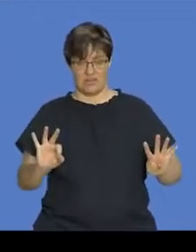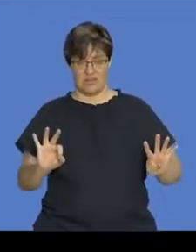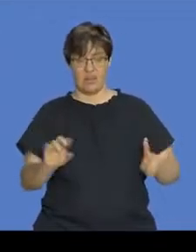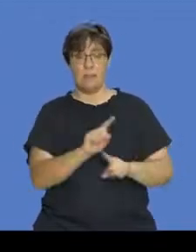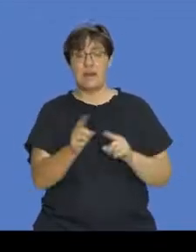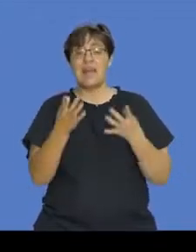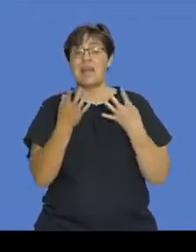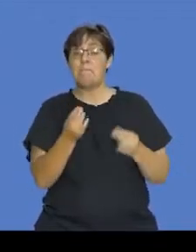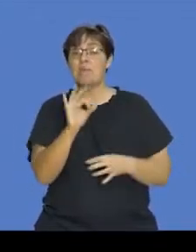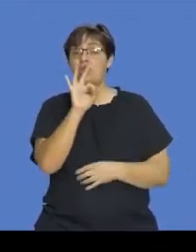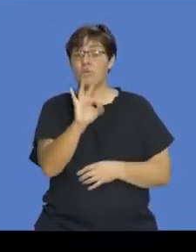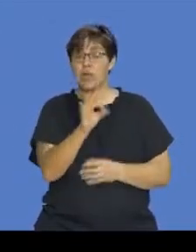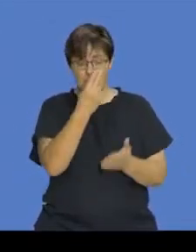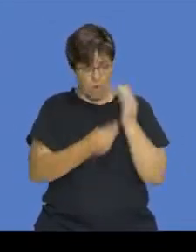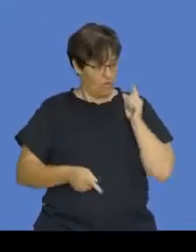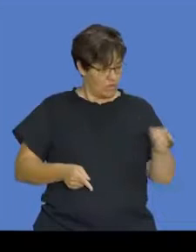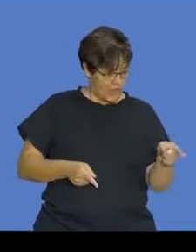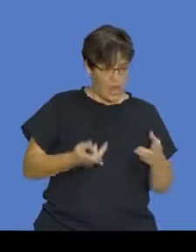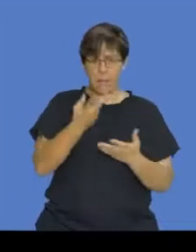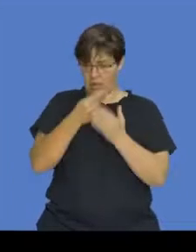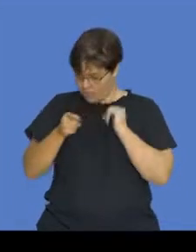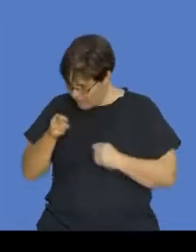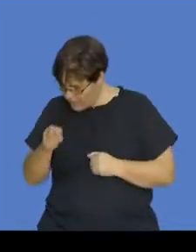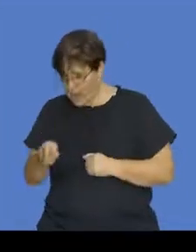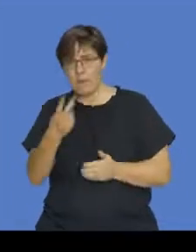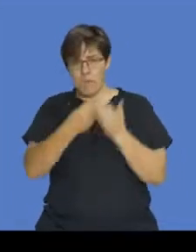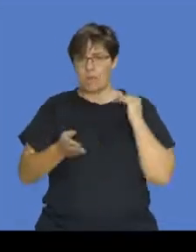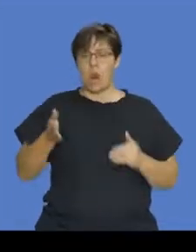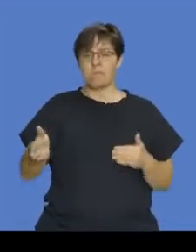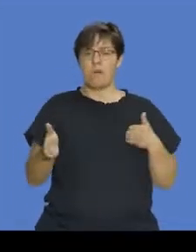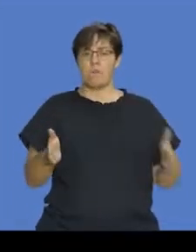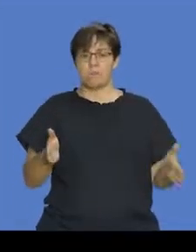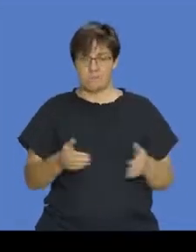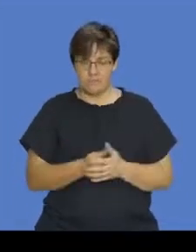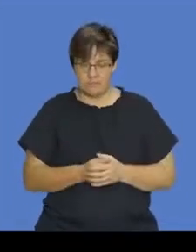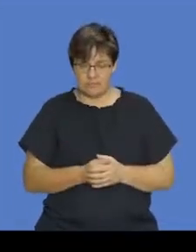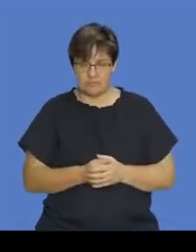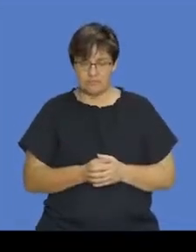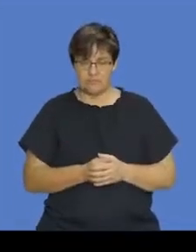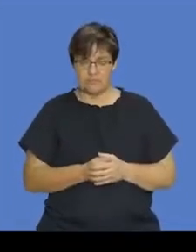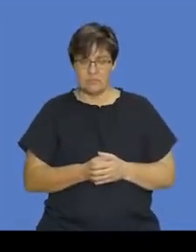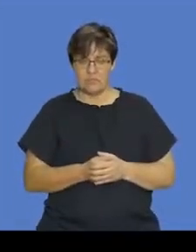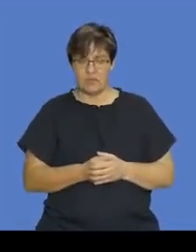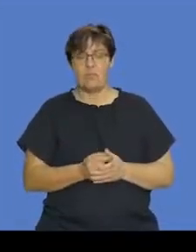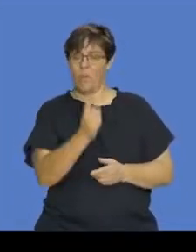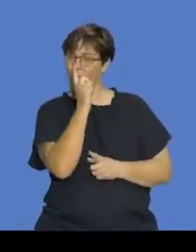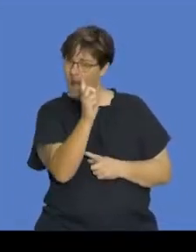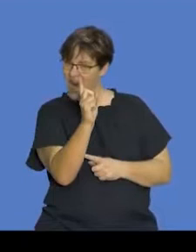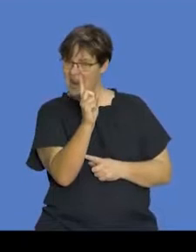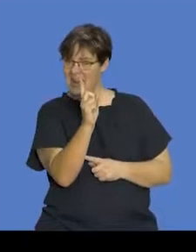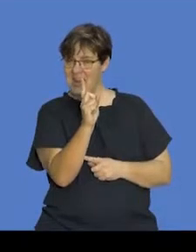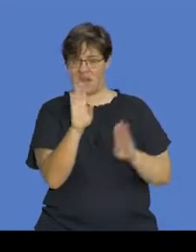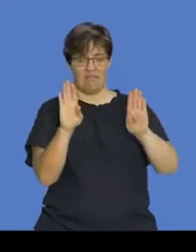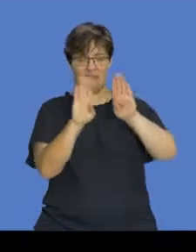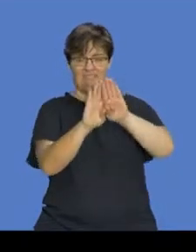is common to both X and Z. There's only one element.